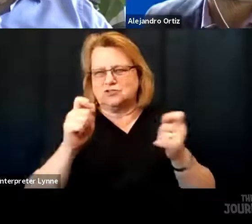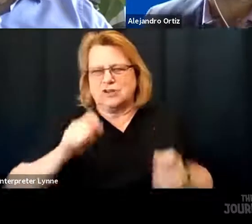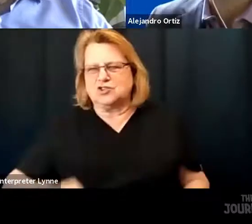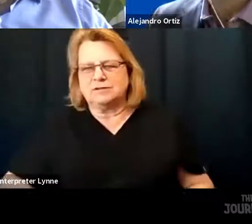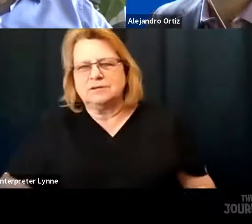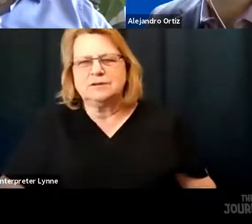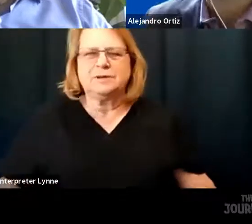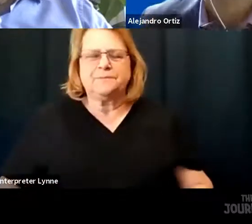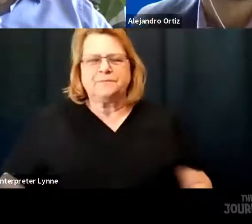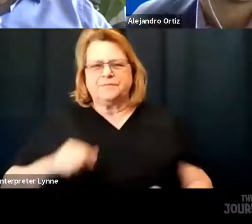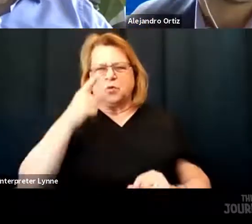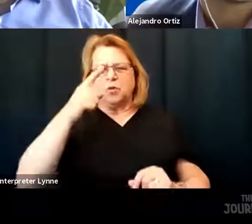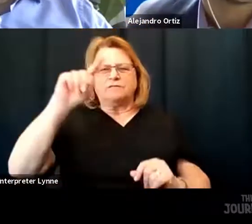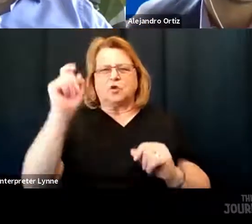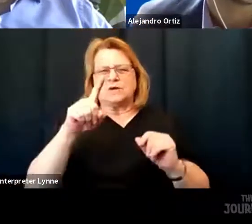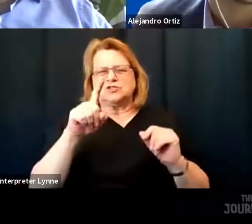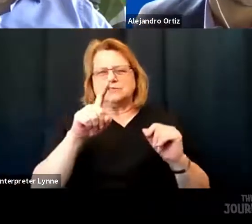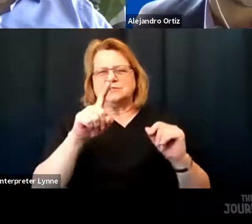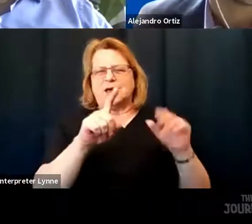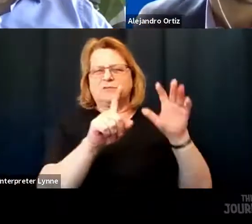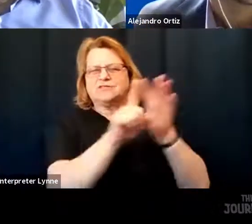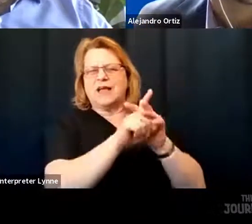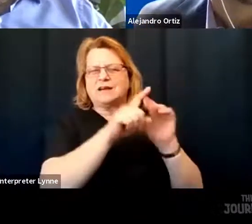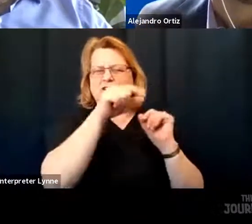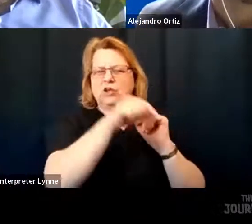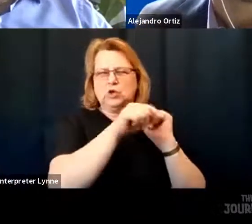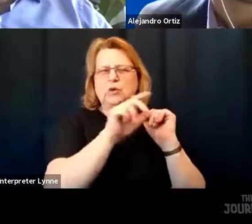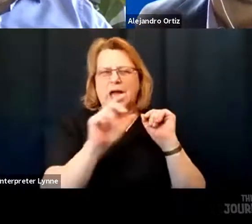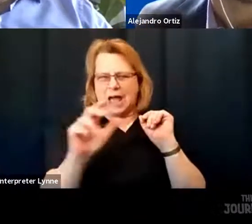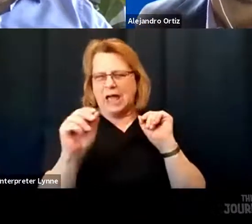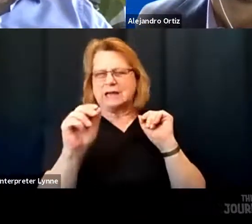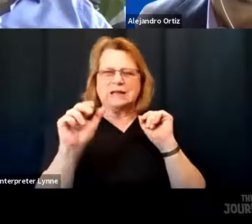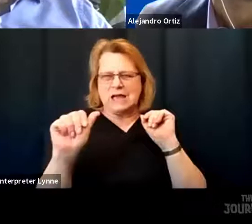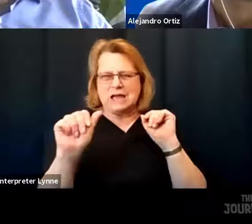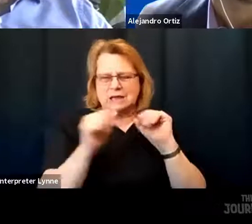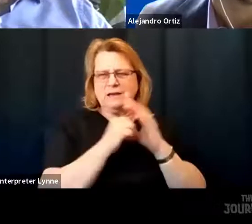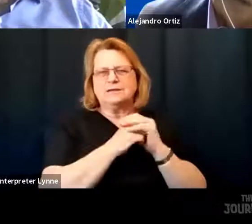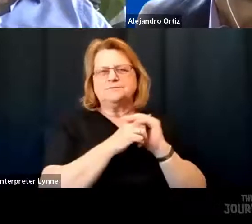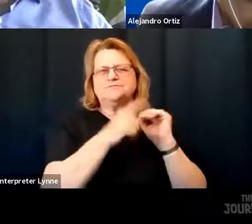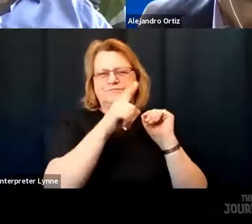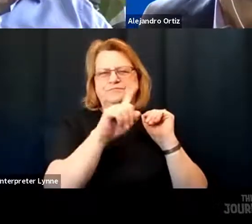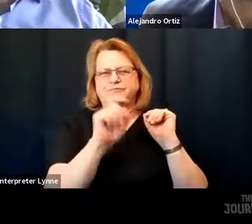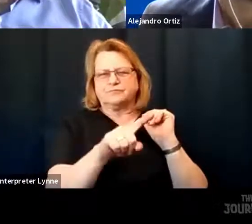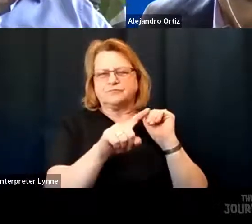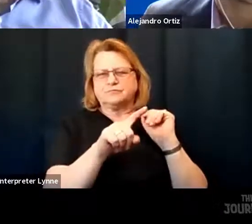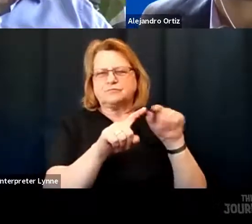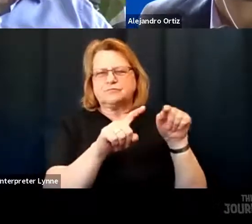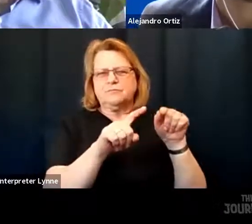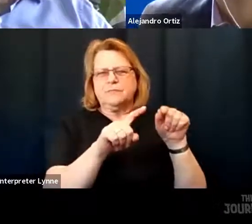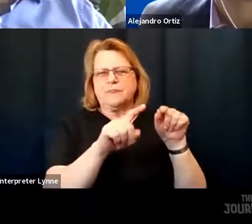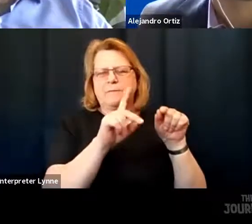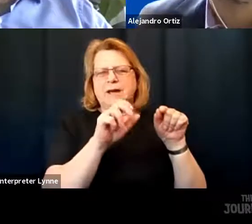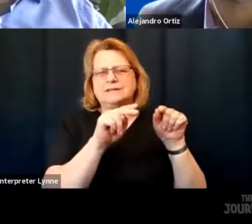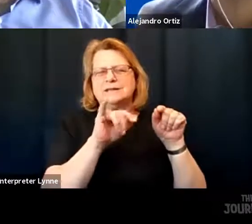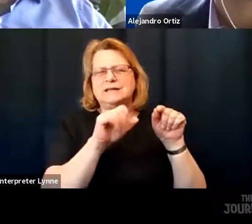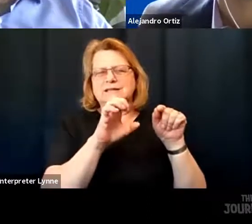the questions that was flagged in the Q&A. One of the questions was by Denise.